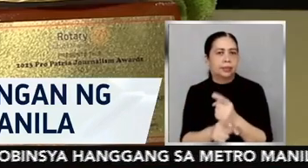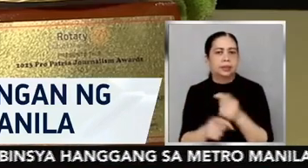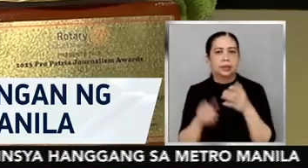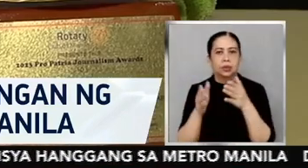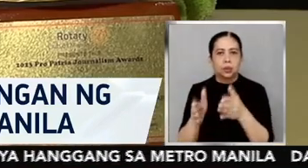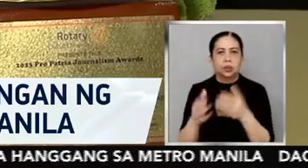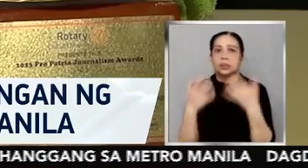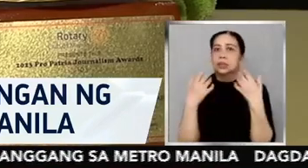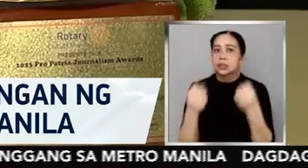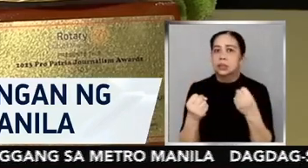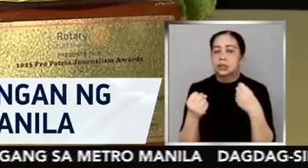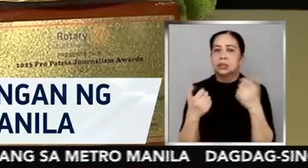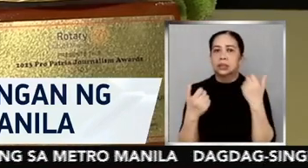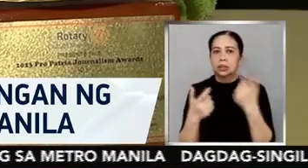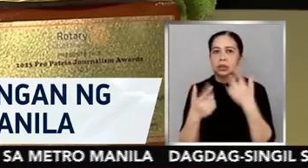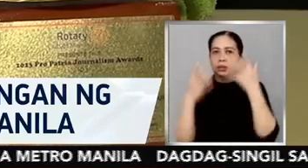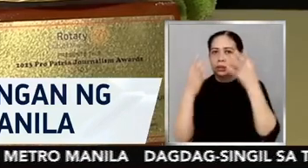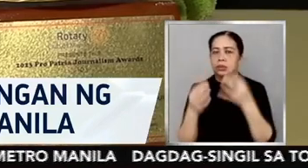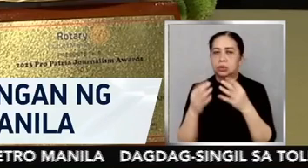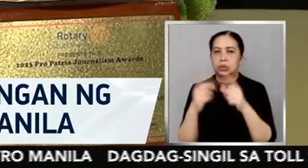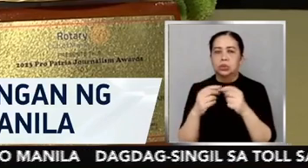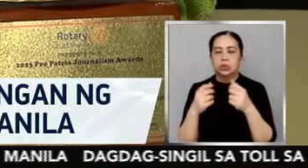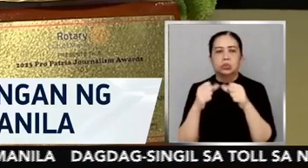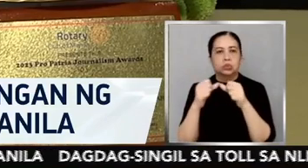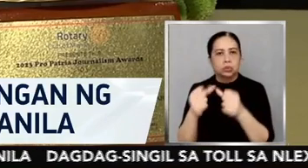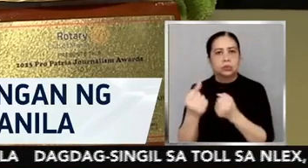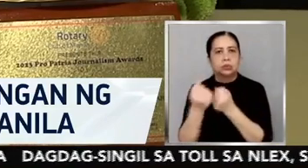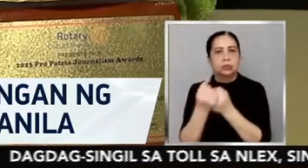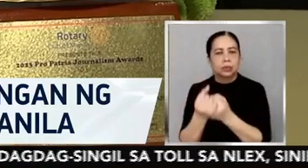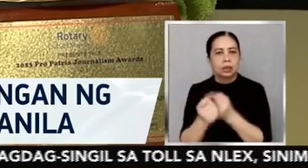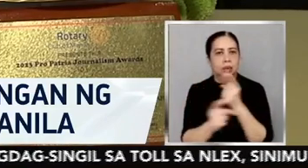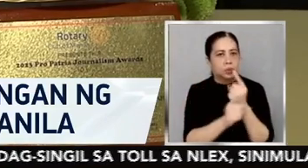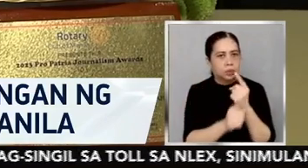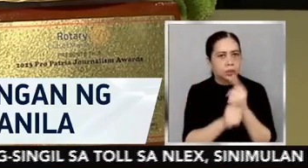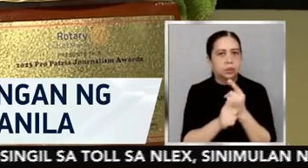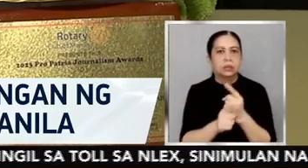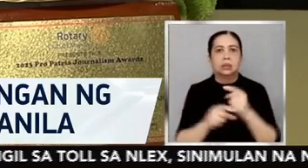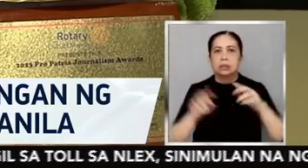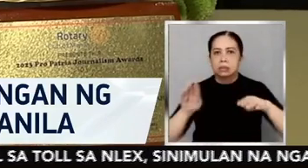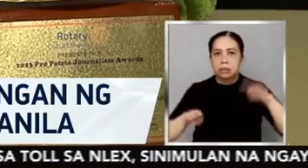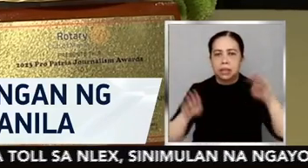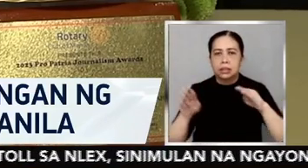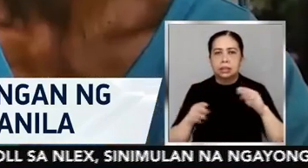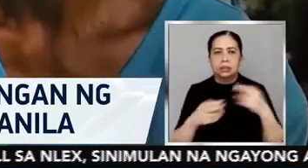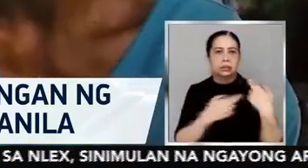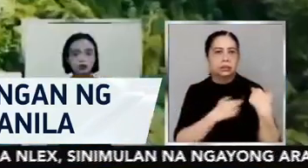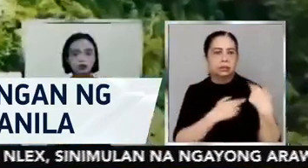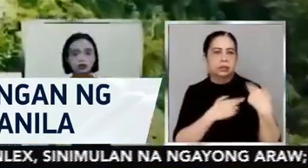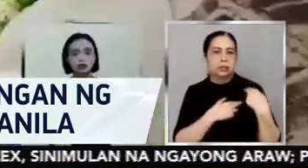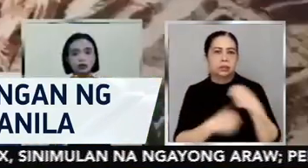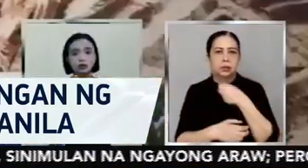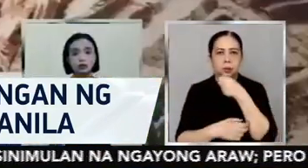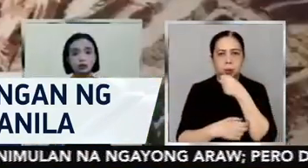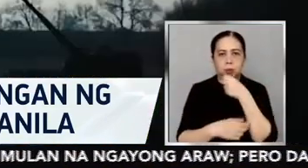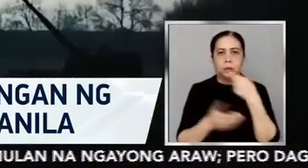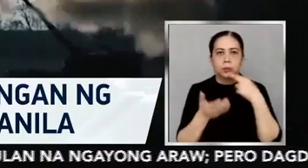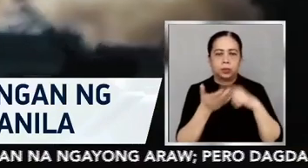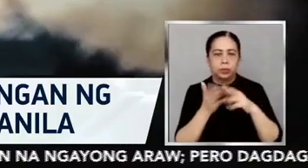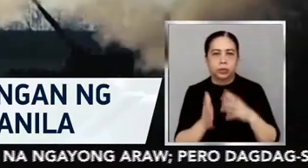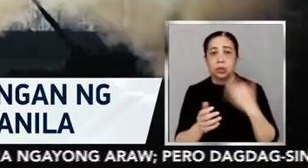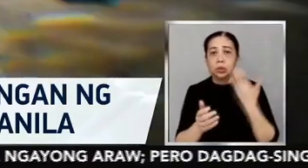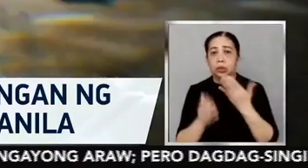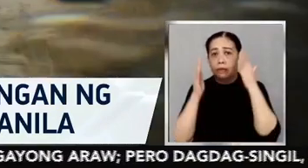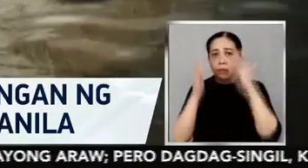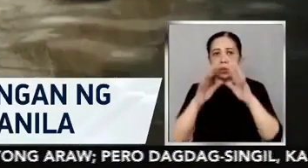our resolve on upholding accuracy, balance, and responsible journalism. We focus on global